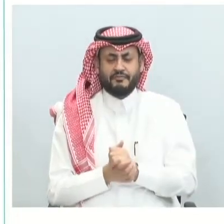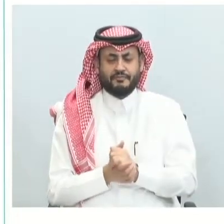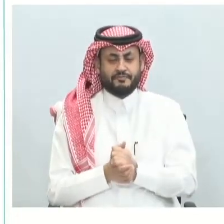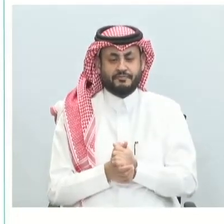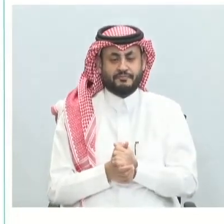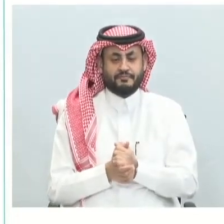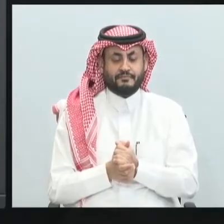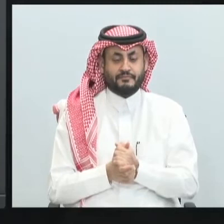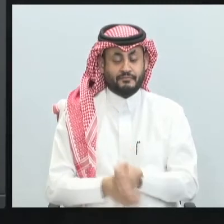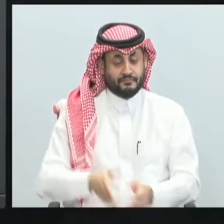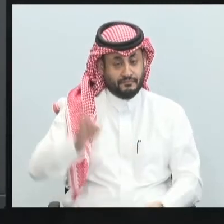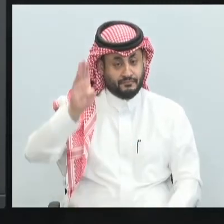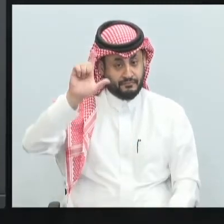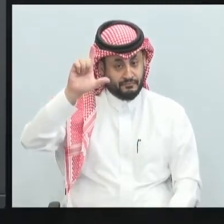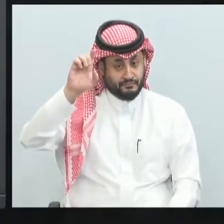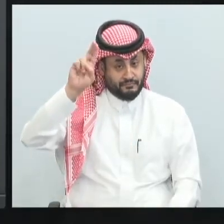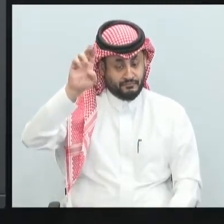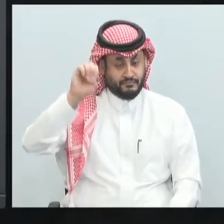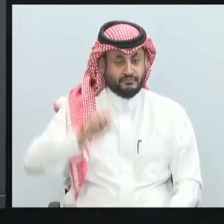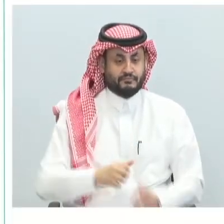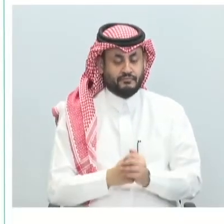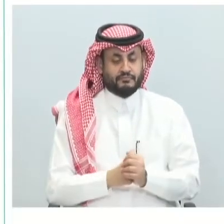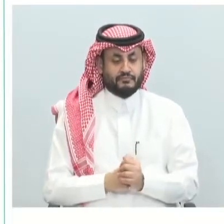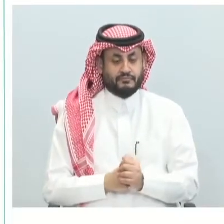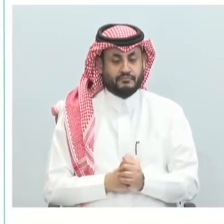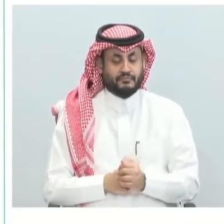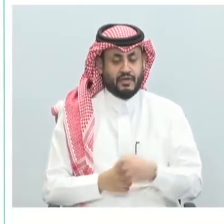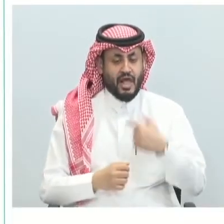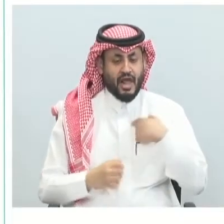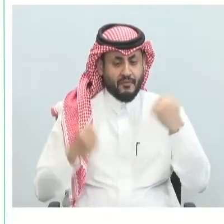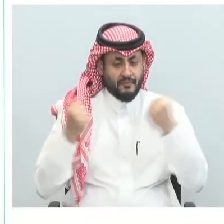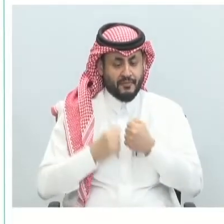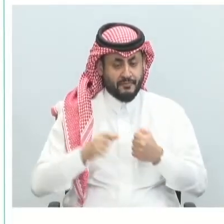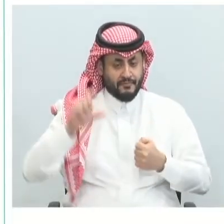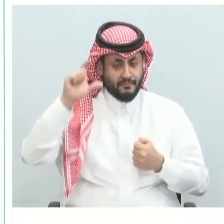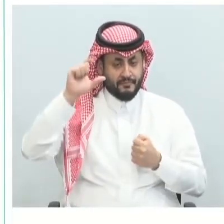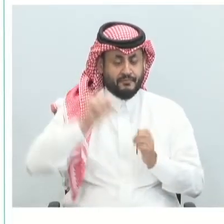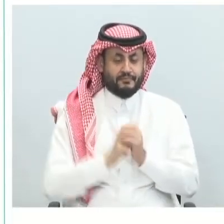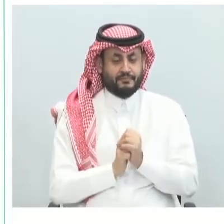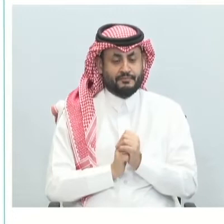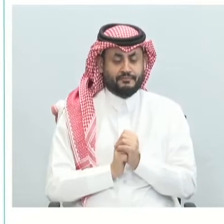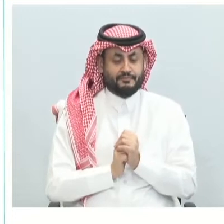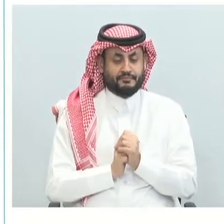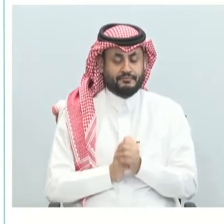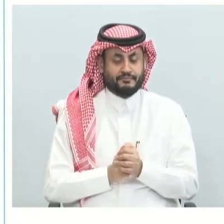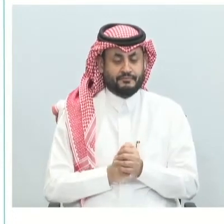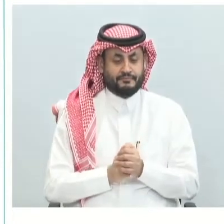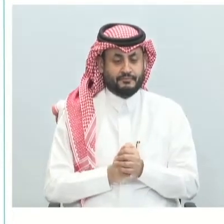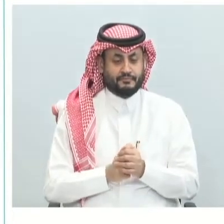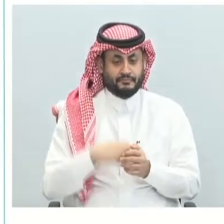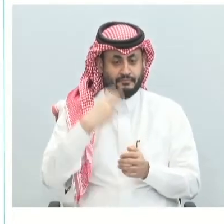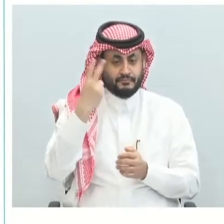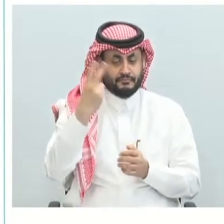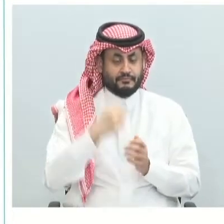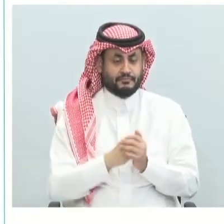here? Blue. Excellent. Yes, we have blue. So I am wearing blue today. Excellent. Now, number